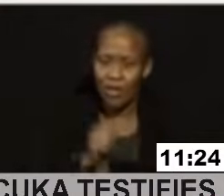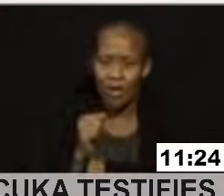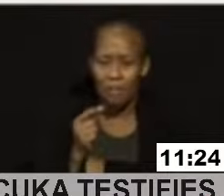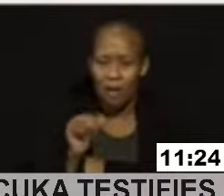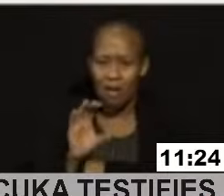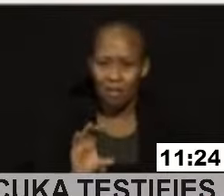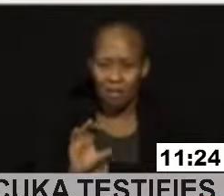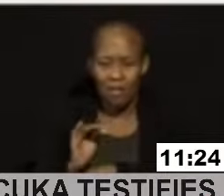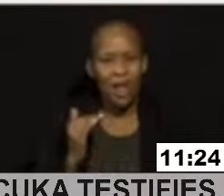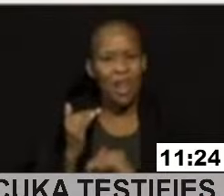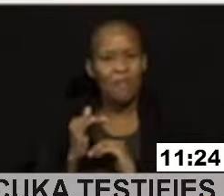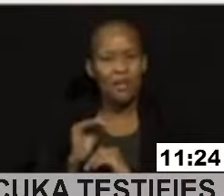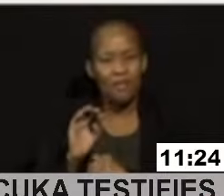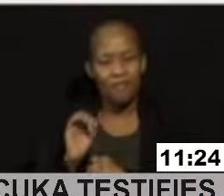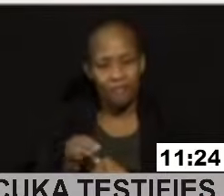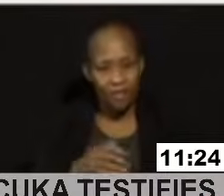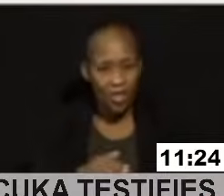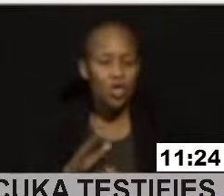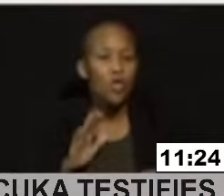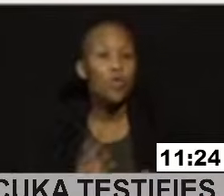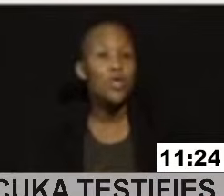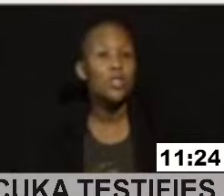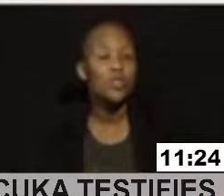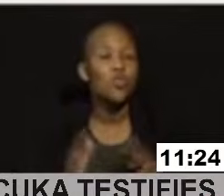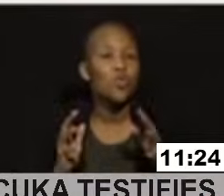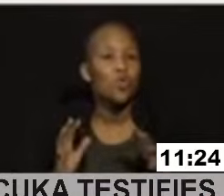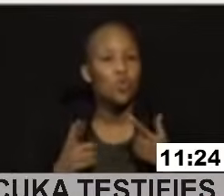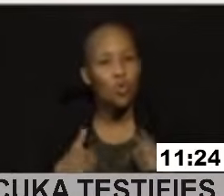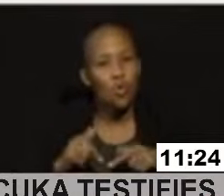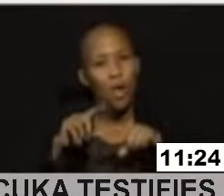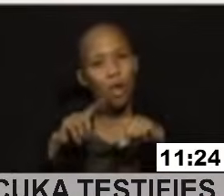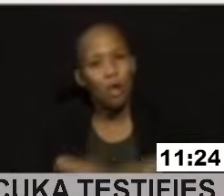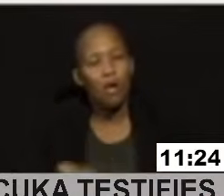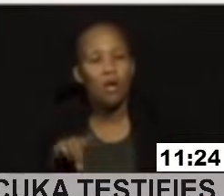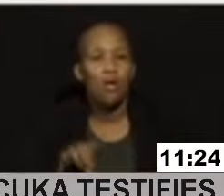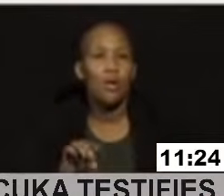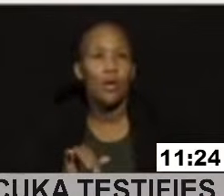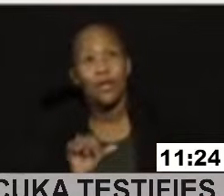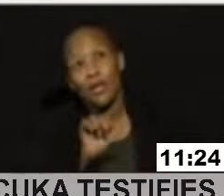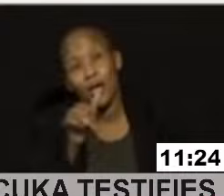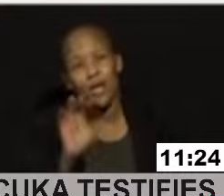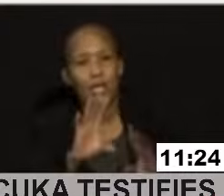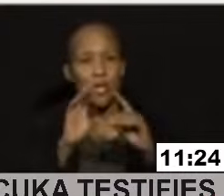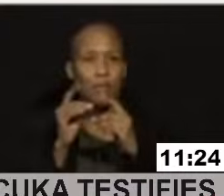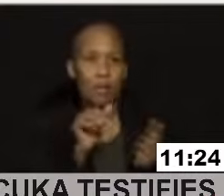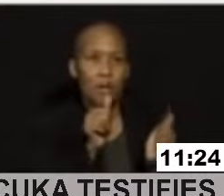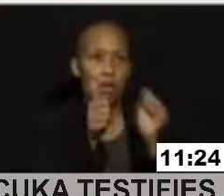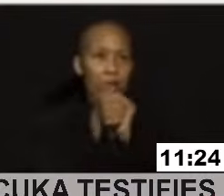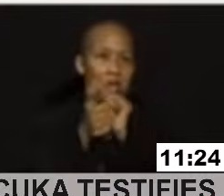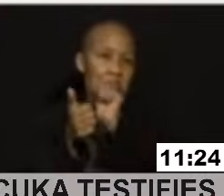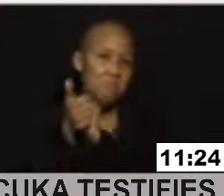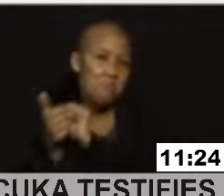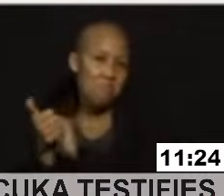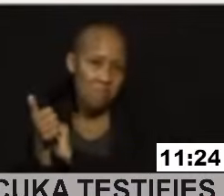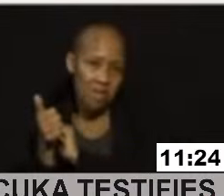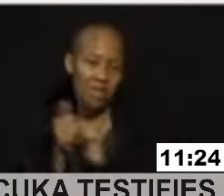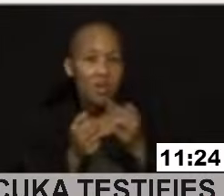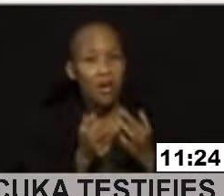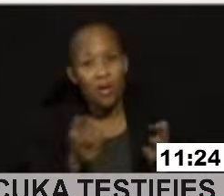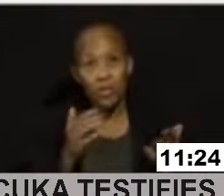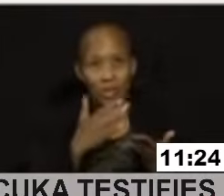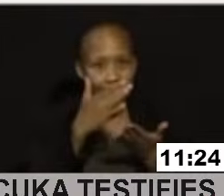And hence we relied a great extent on cooperation with the other departments, sharing the resources, which were very, very